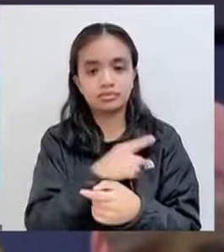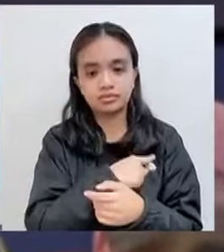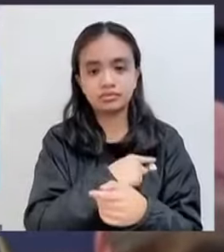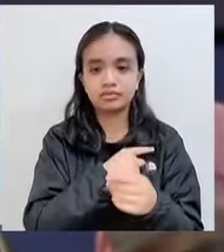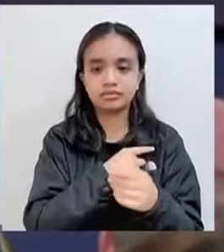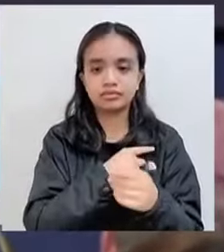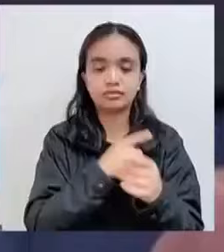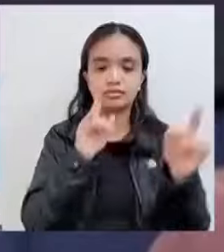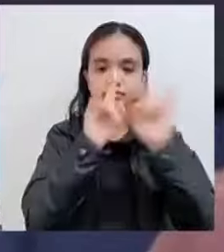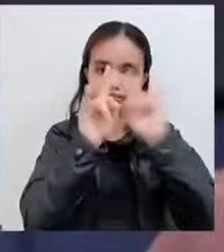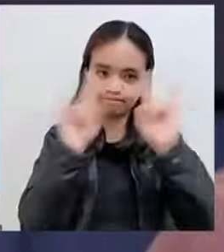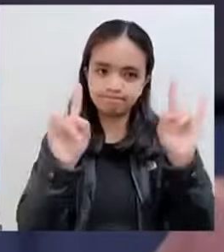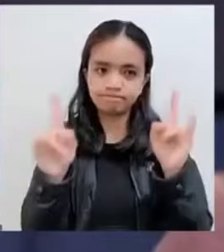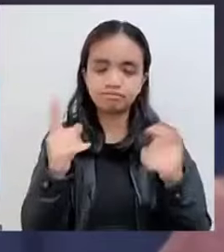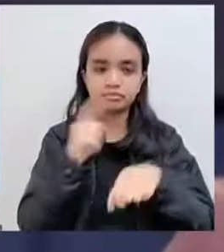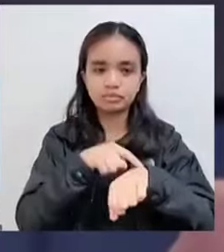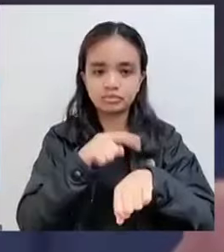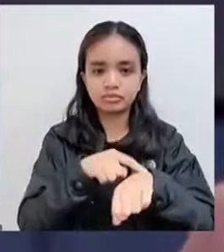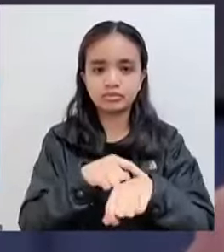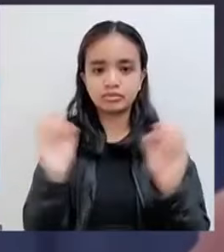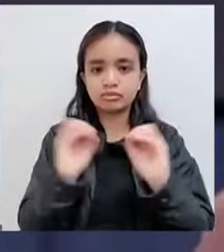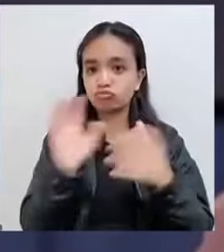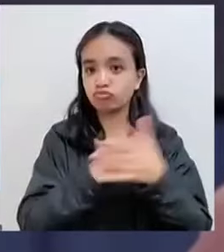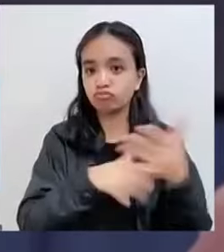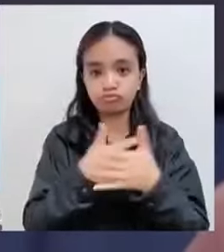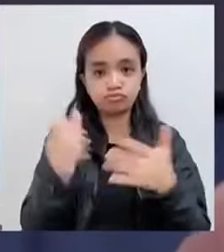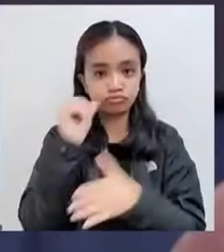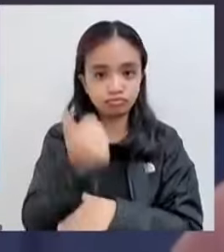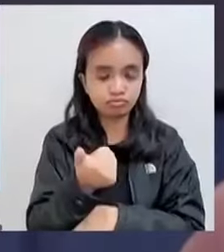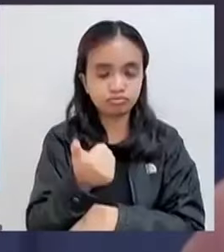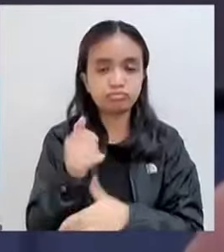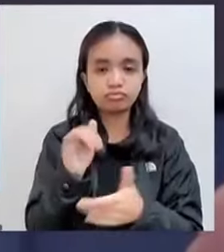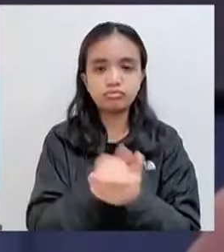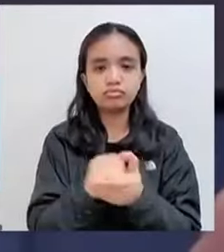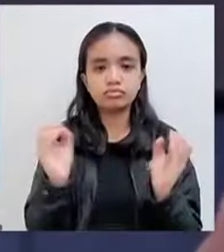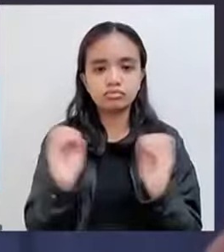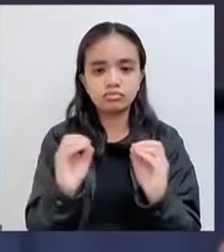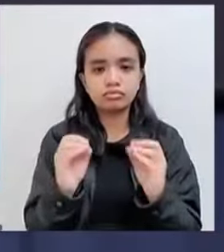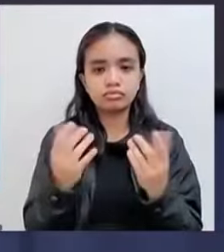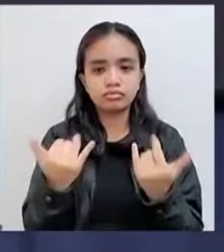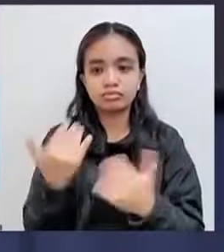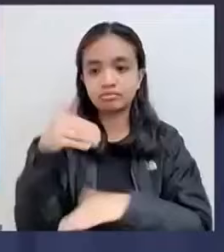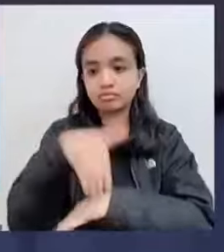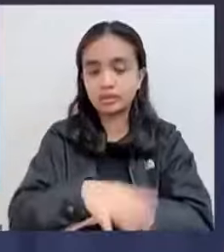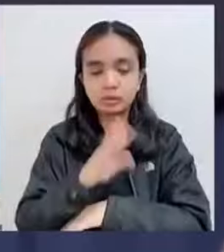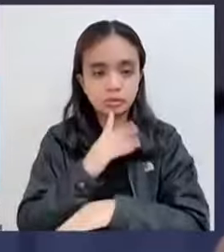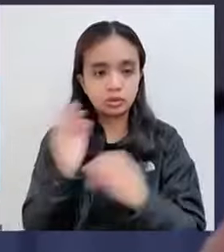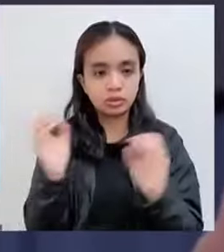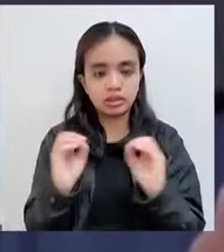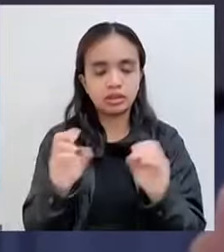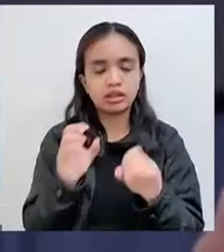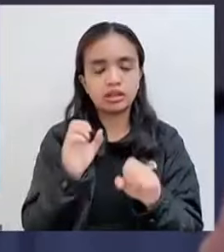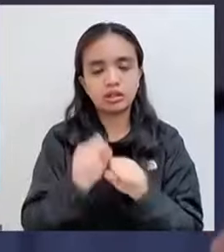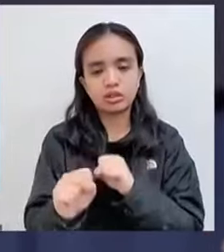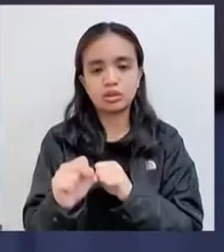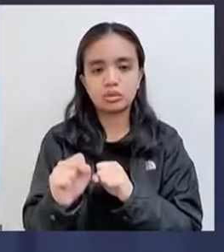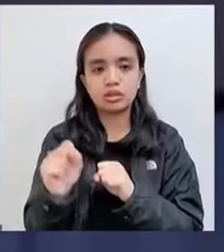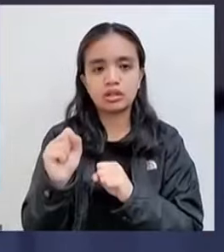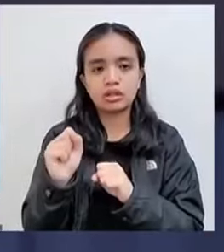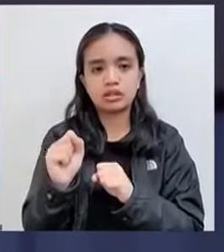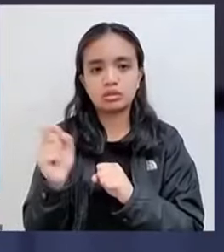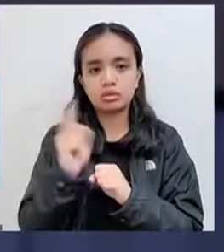and she has nothing on her schedule tomorrow. But she also didn't give a speech tonight. So the jury is out on what she is going to decide, whether